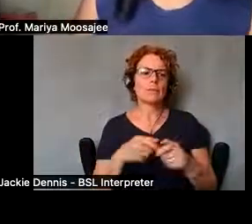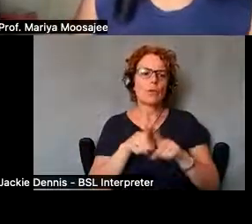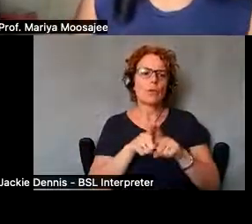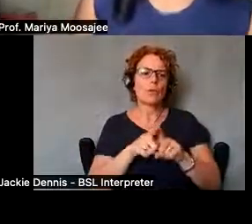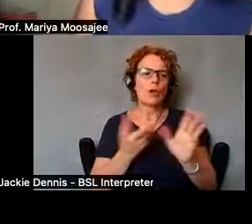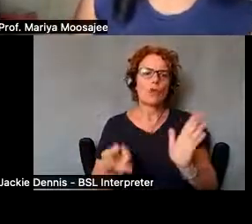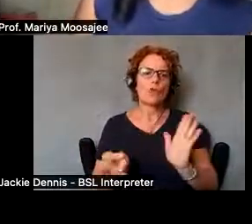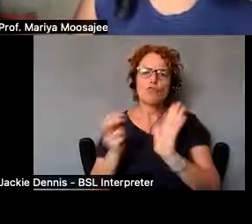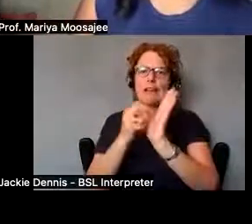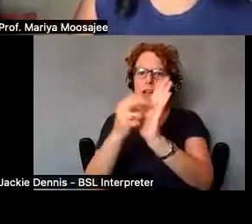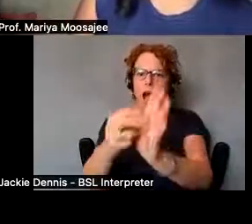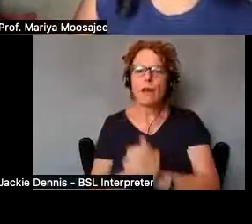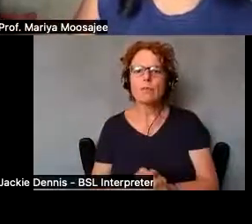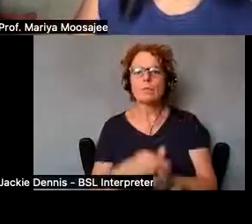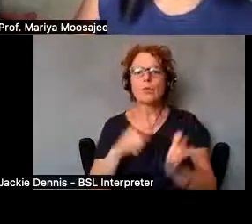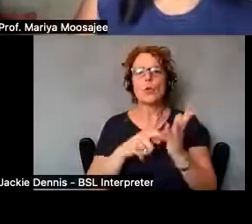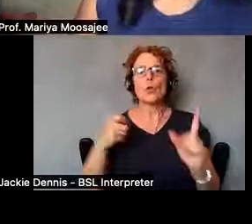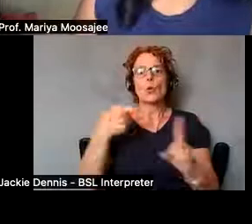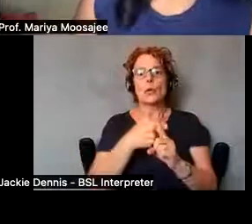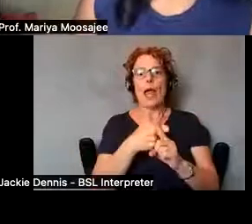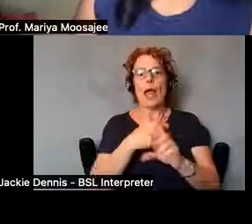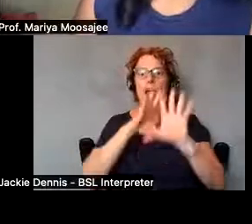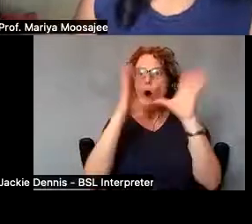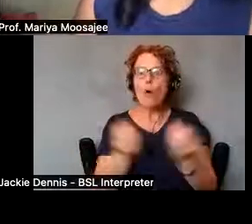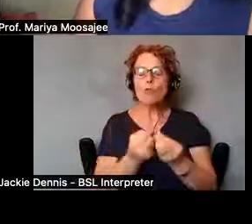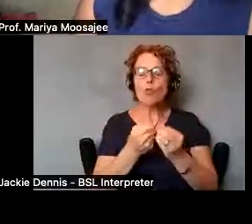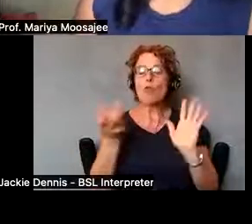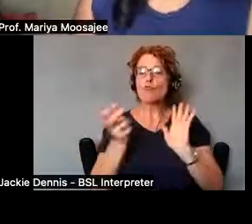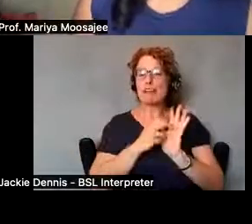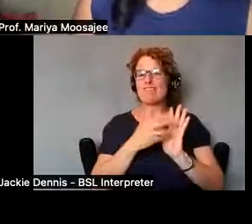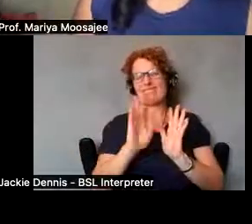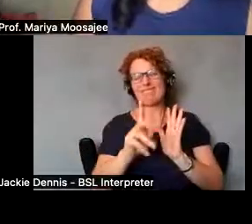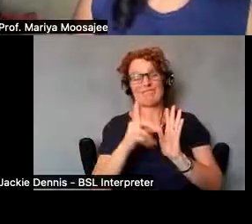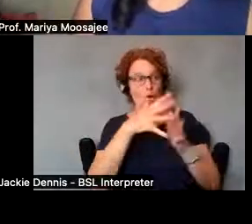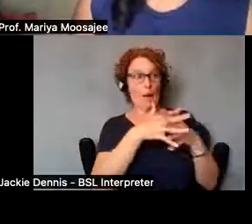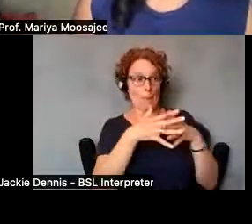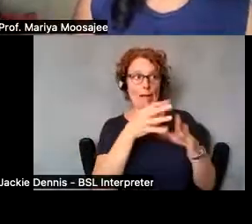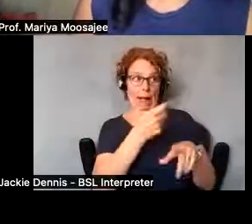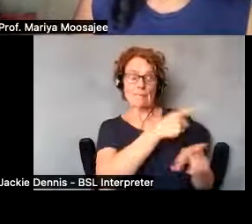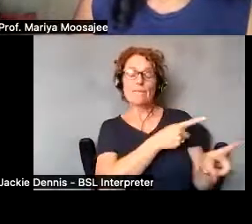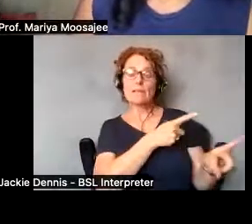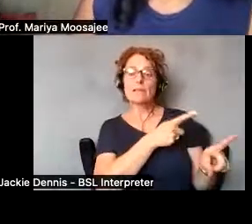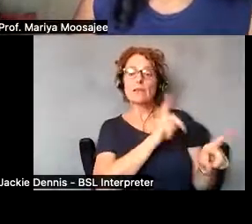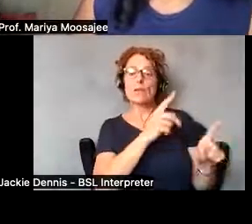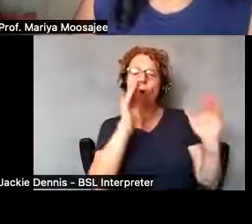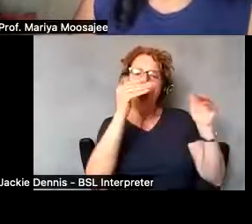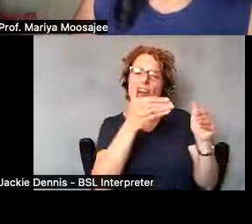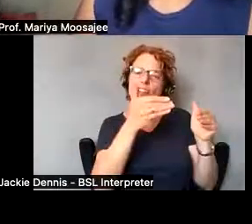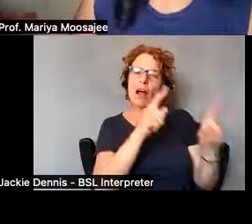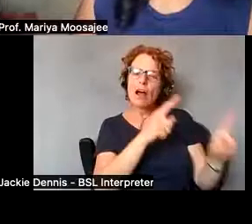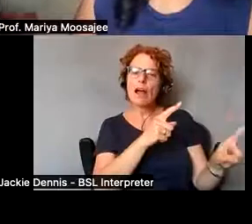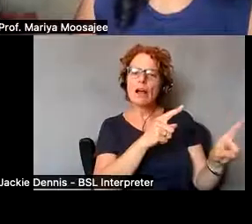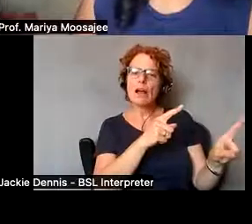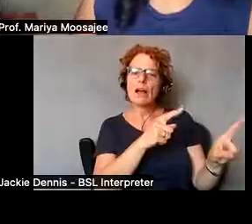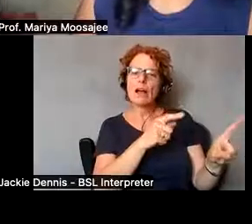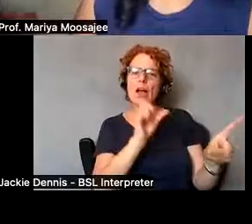The UK doesn't have a registry itself. There is a registry in the US for Usher syndrome. And I know